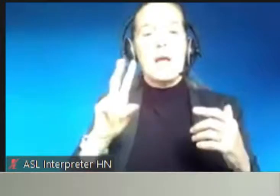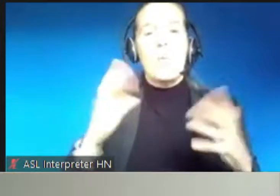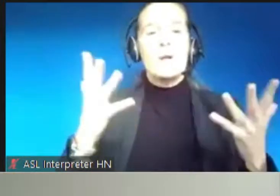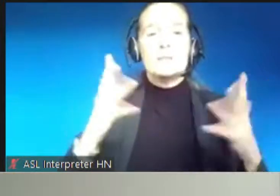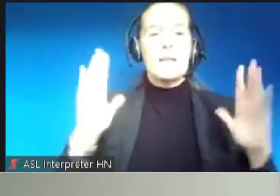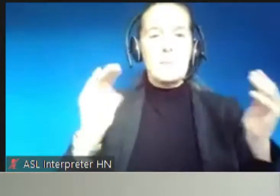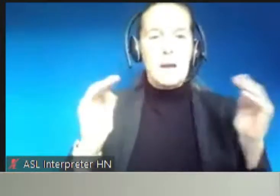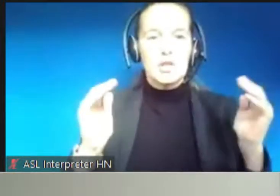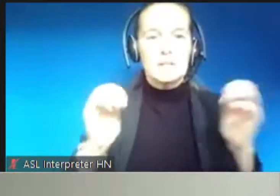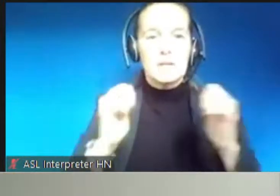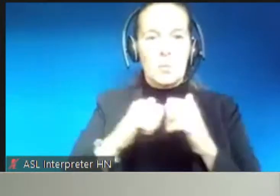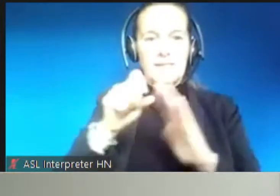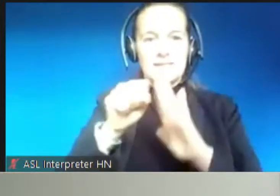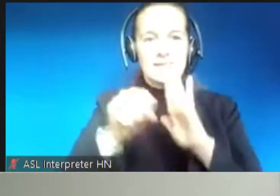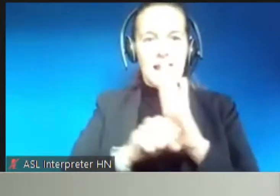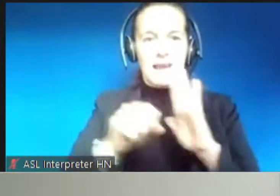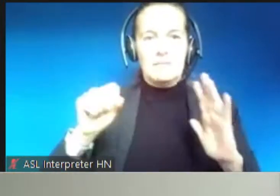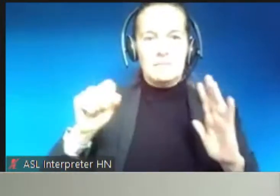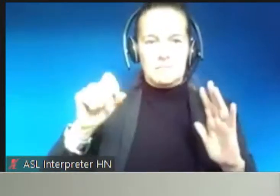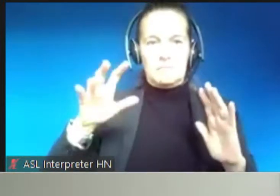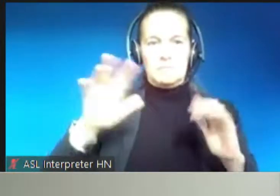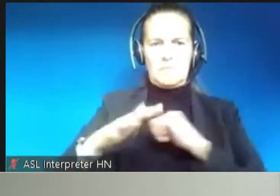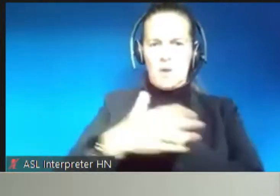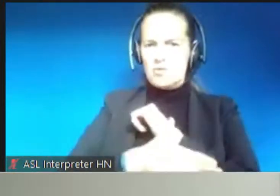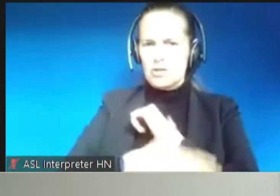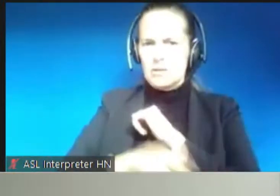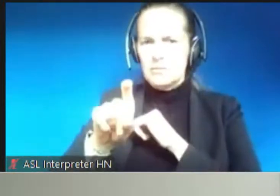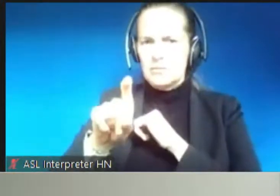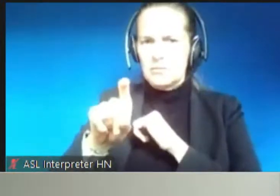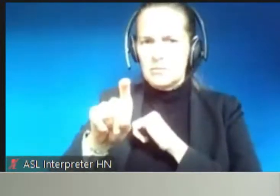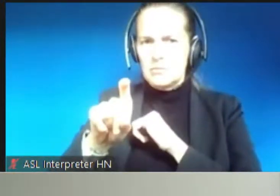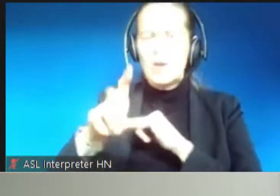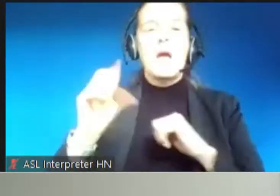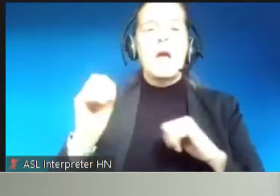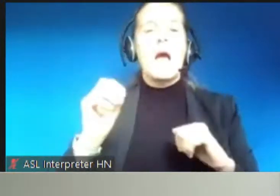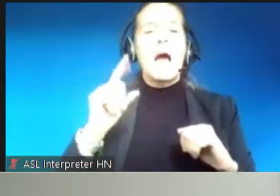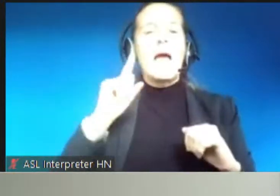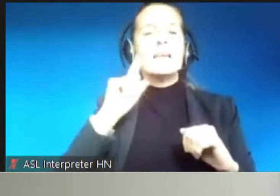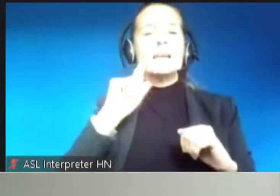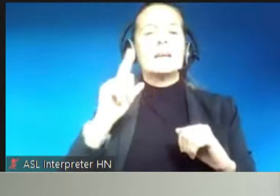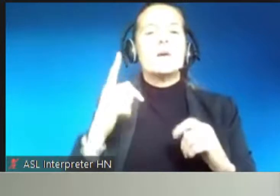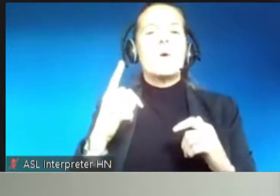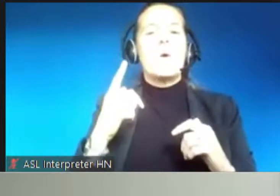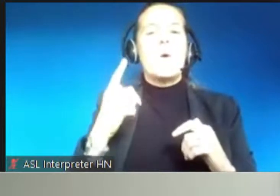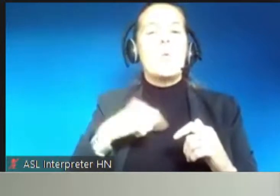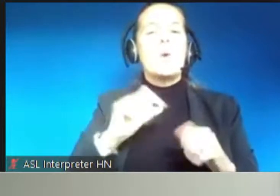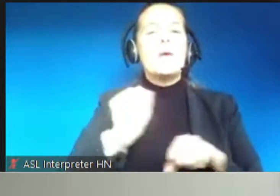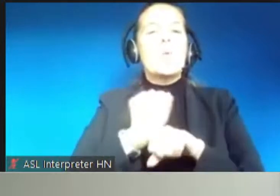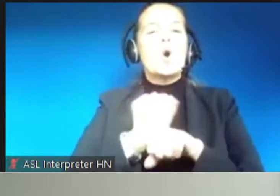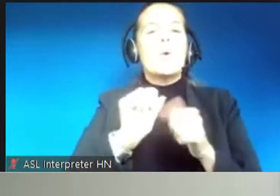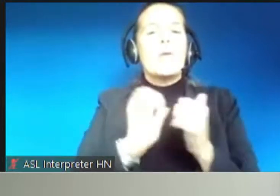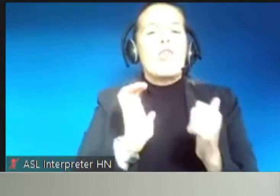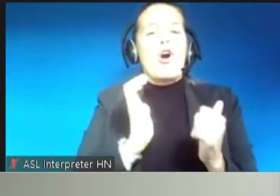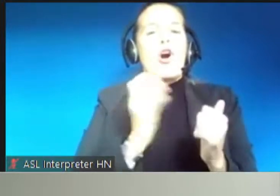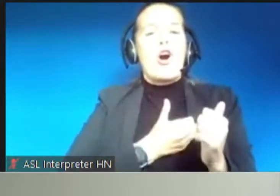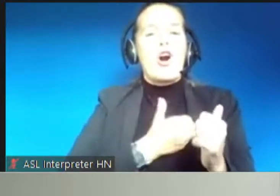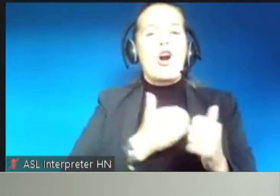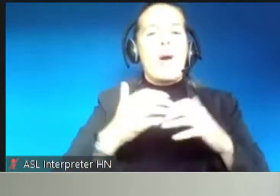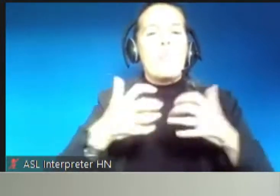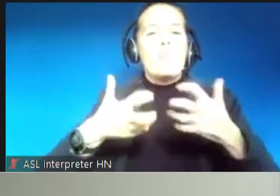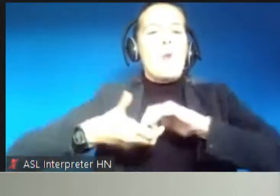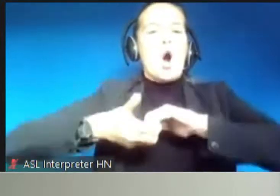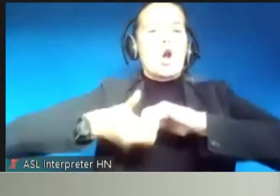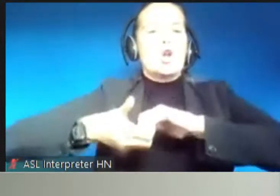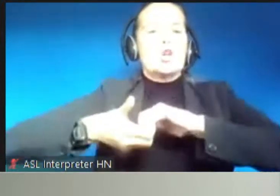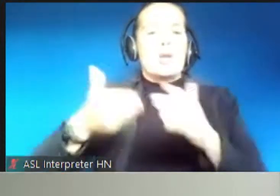Well, I can't answer that 100%, but I think it's because we work with our partners so closely, and we've taken feedback